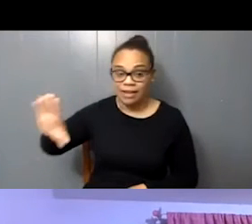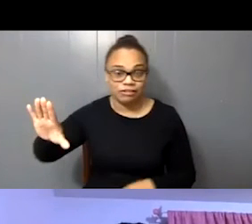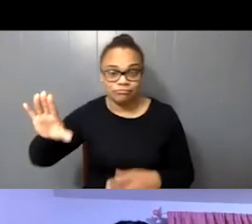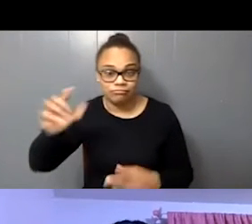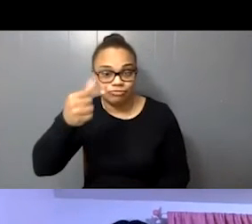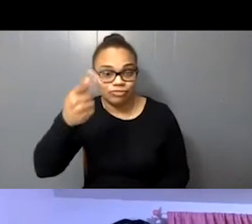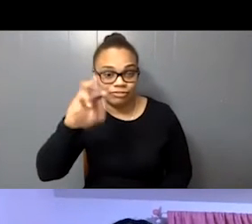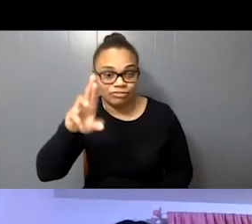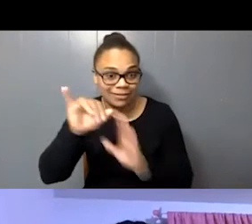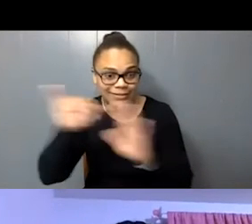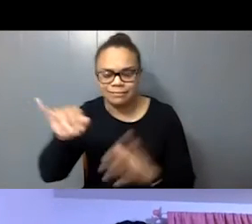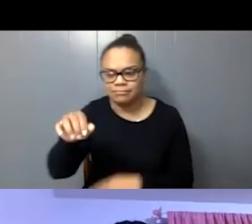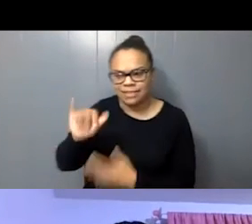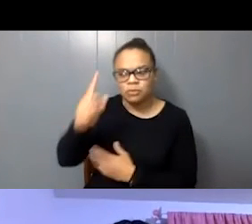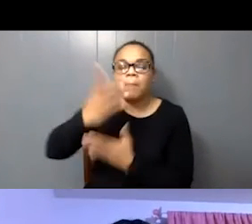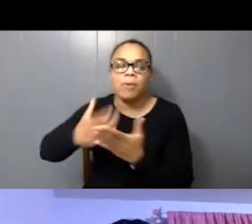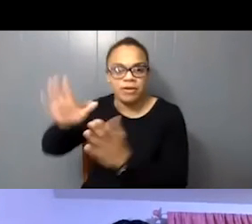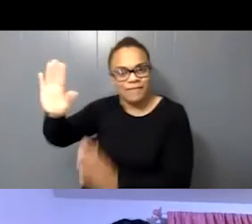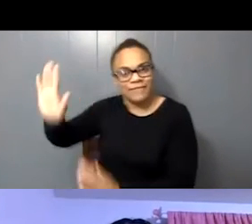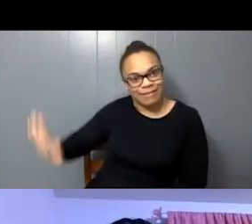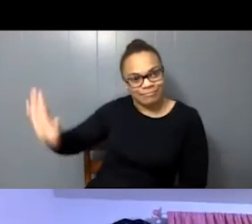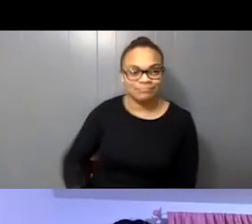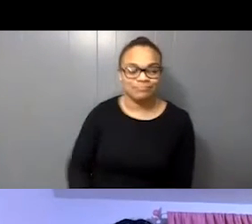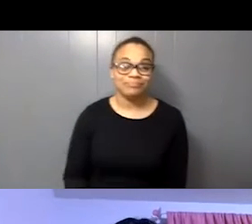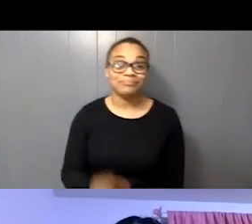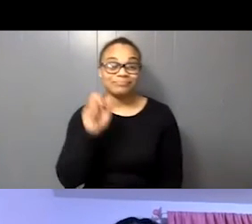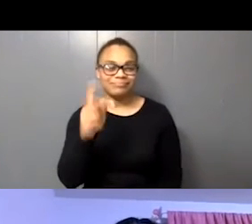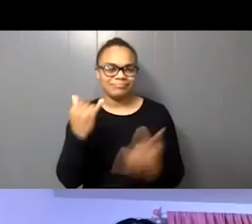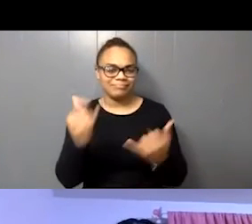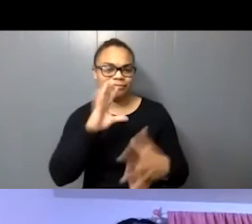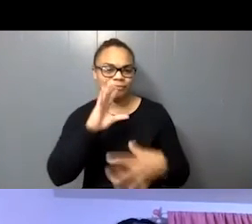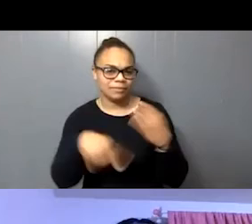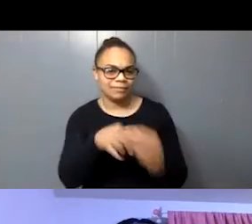So let's talk about the 7-38-55 rule.